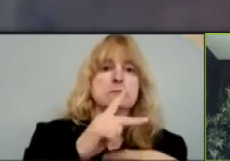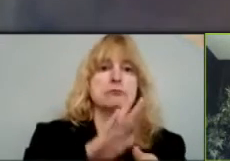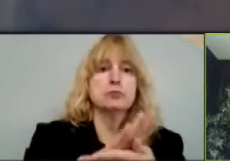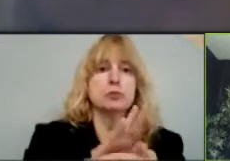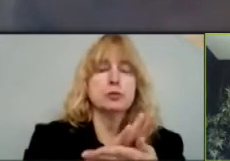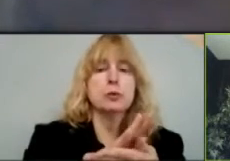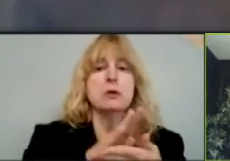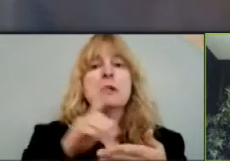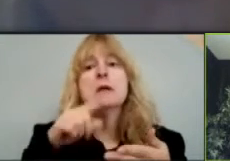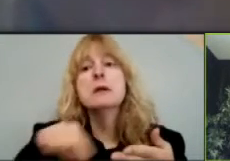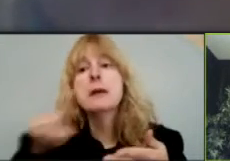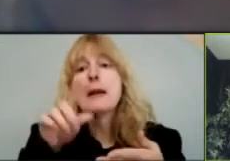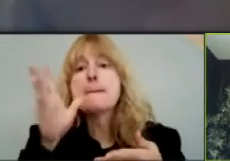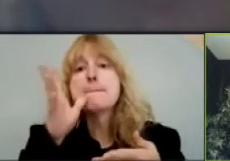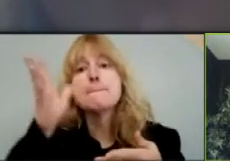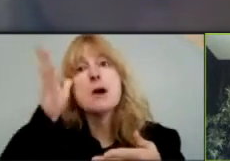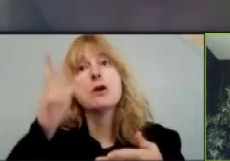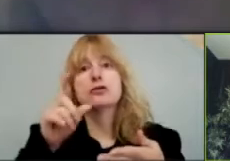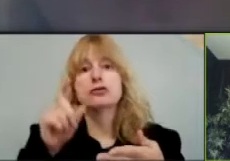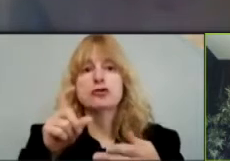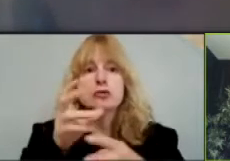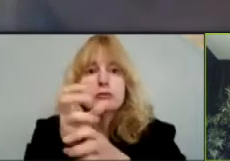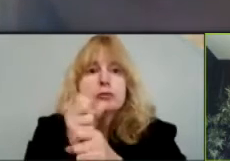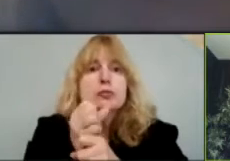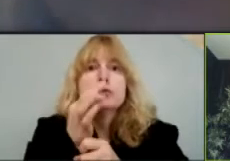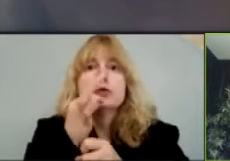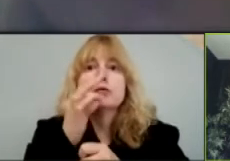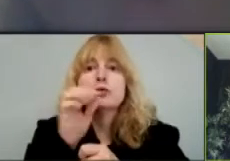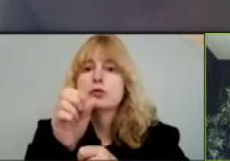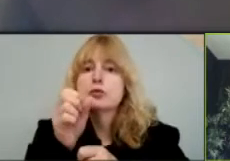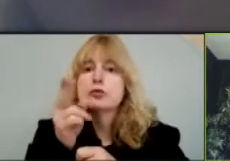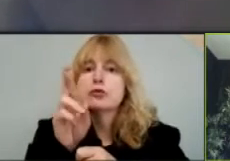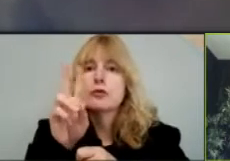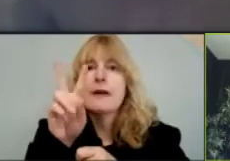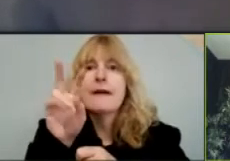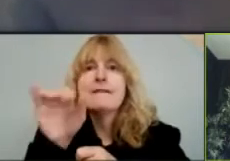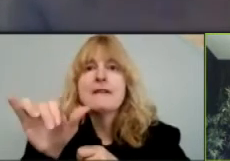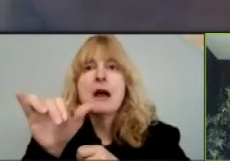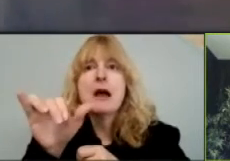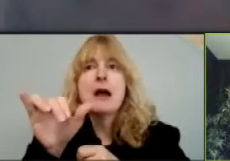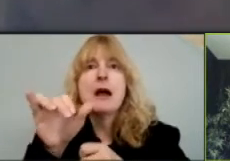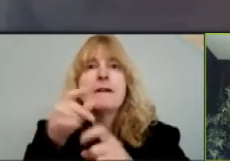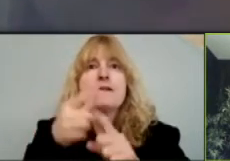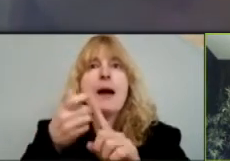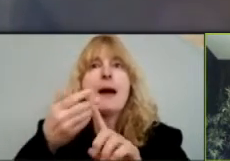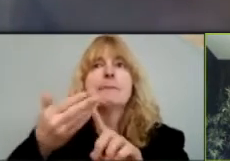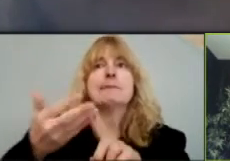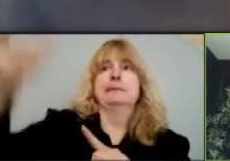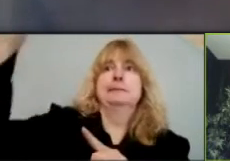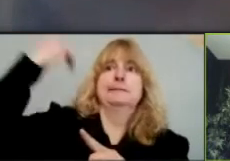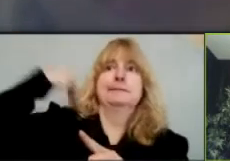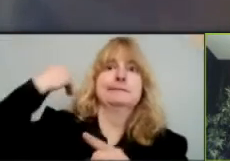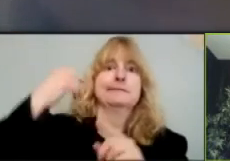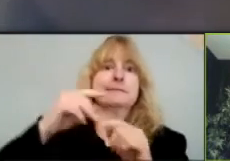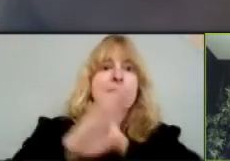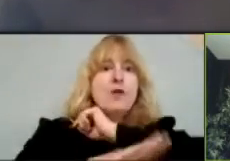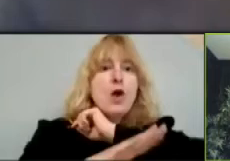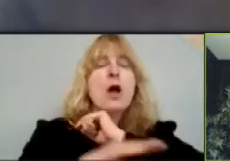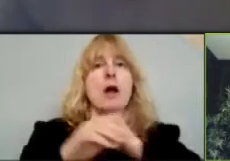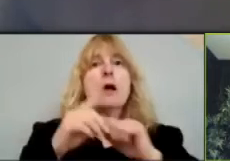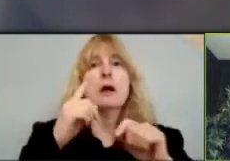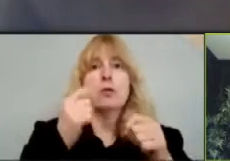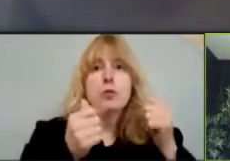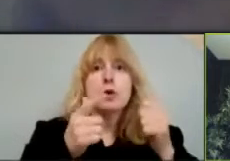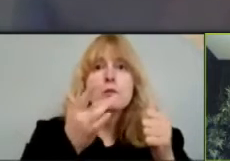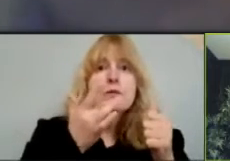receive the survey that they took at the beginning of the year for their preference for in-person learning or online learning